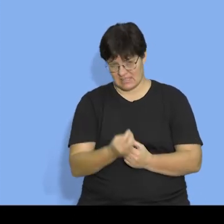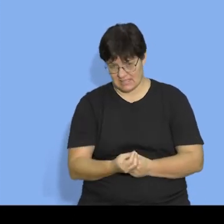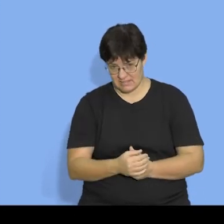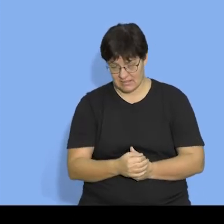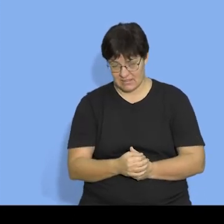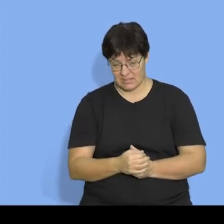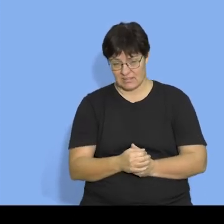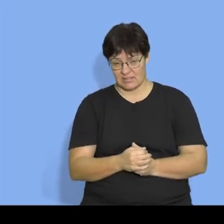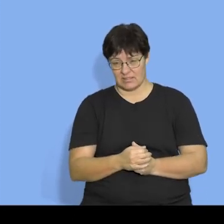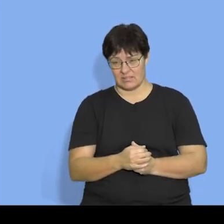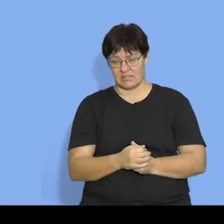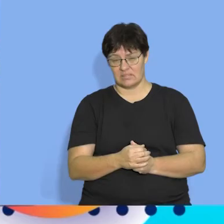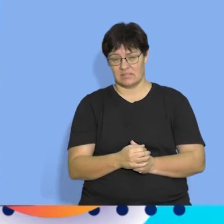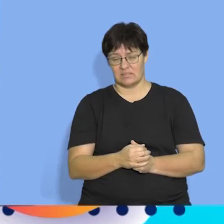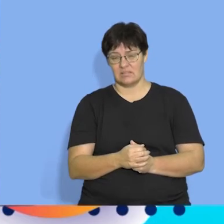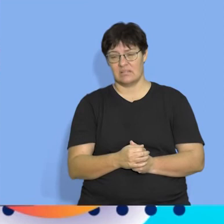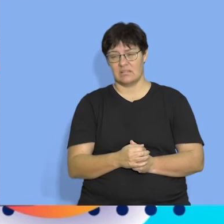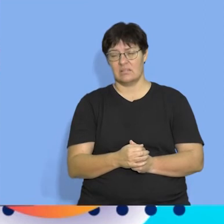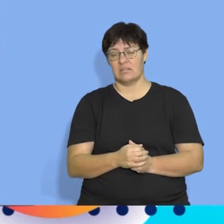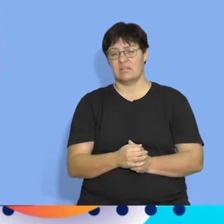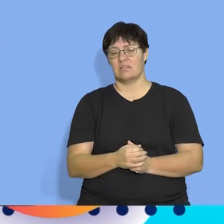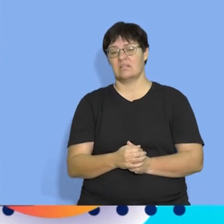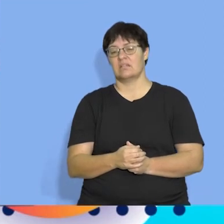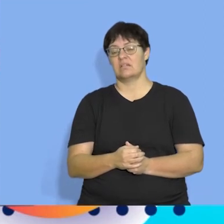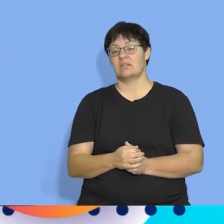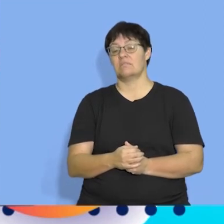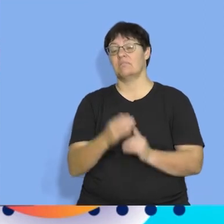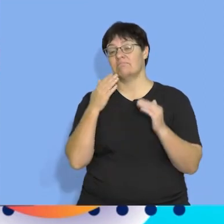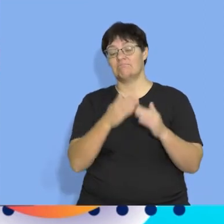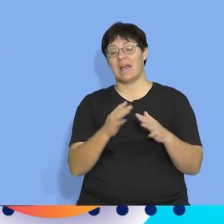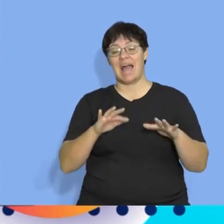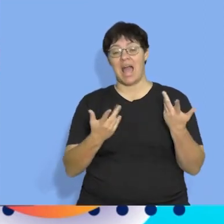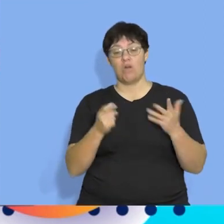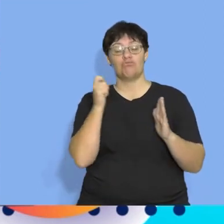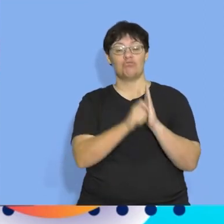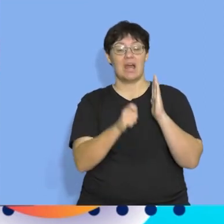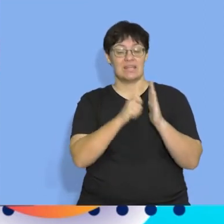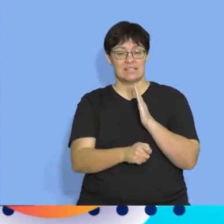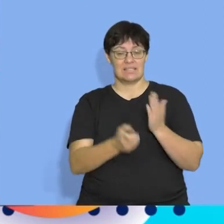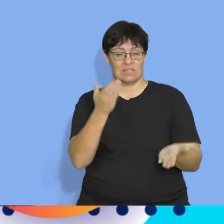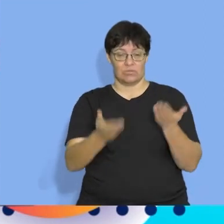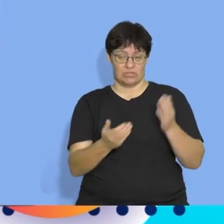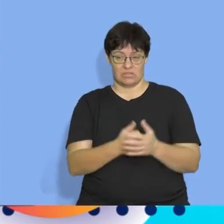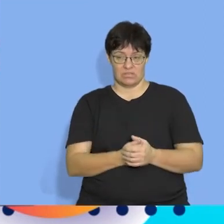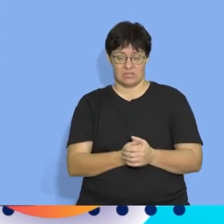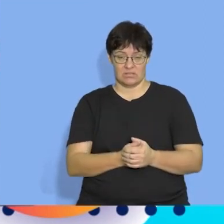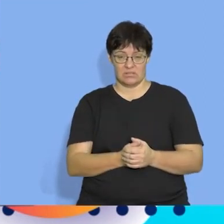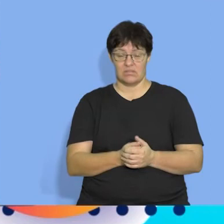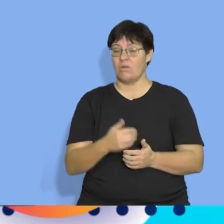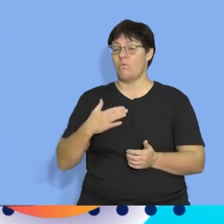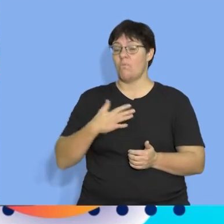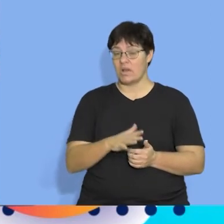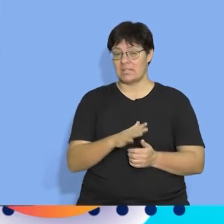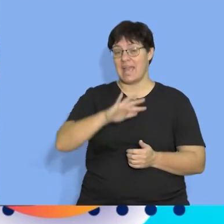seconds, right? Now I need you to pay attention. How do we write this equation?